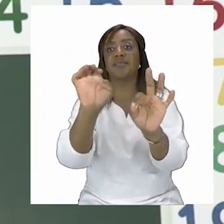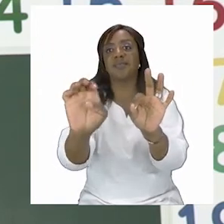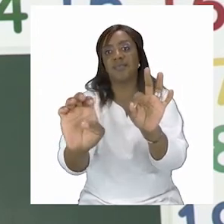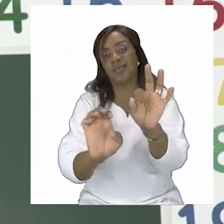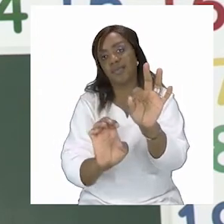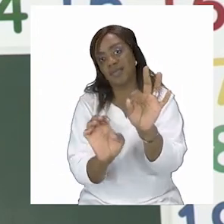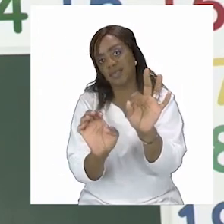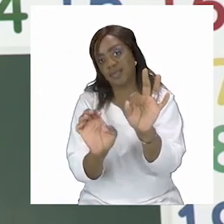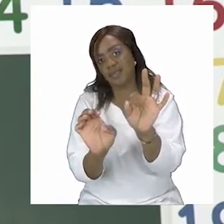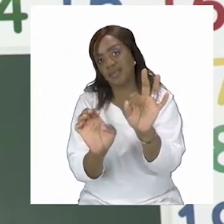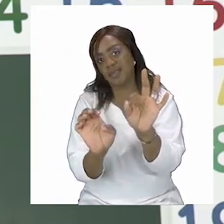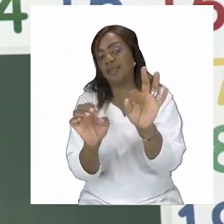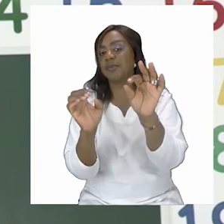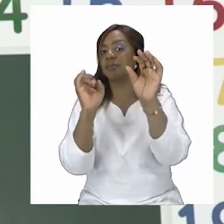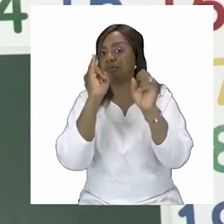9,